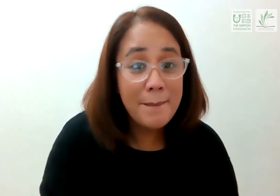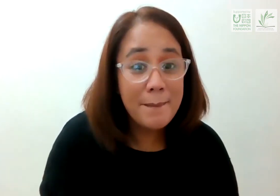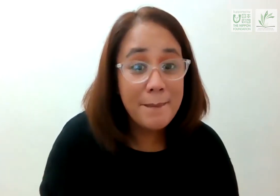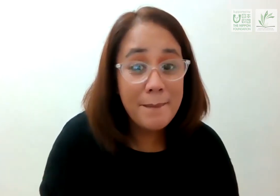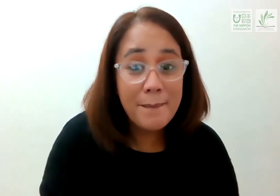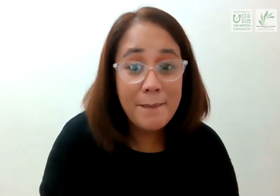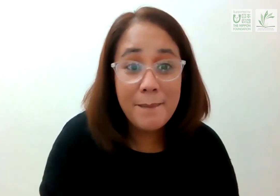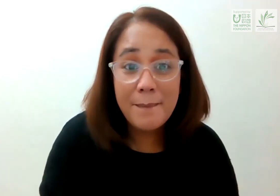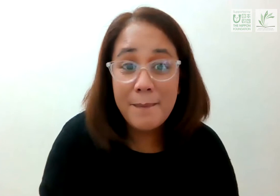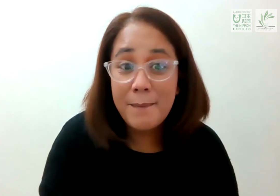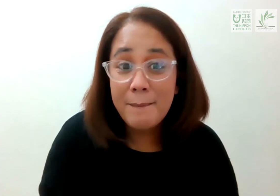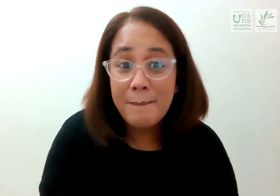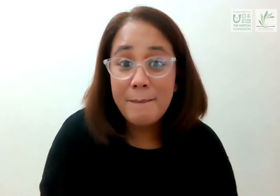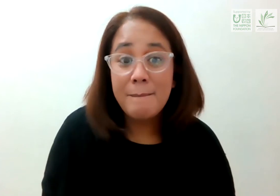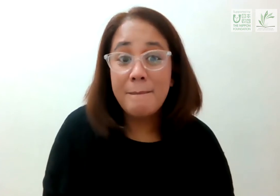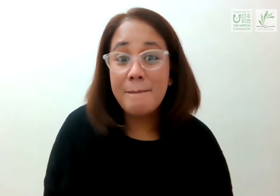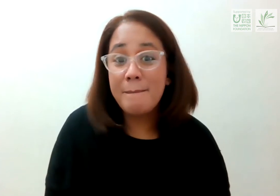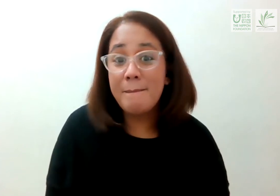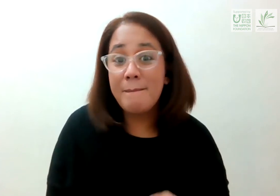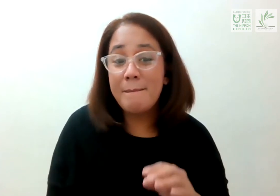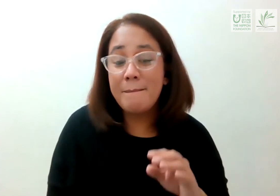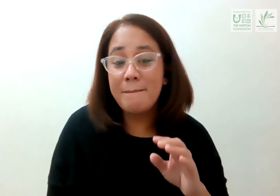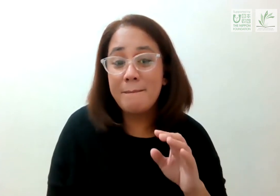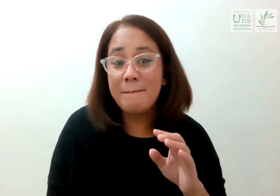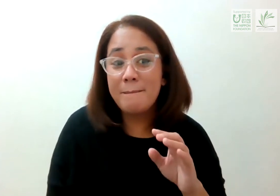A. I see A, I see B.